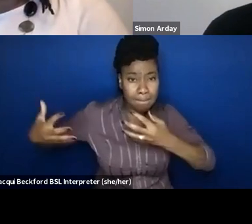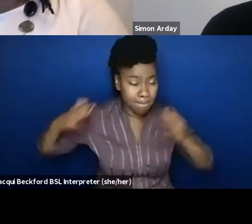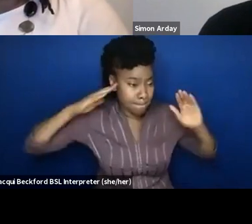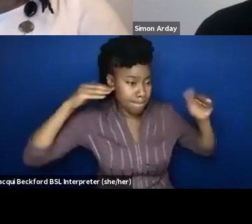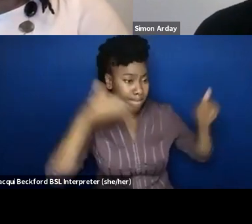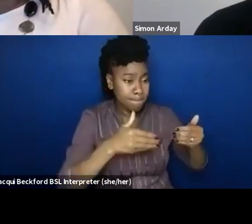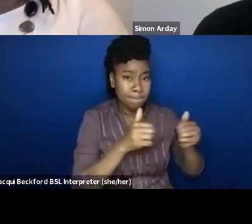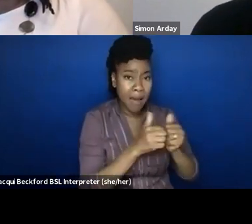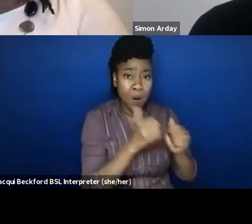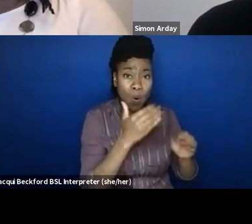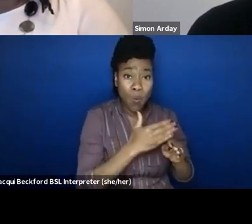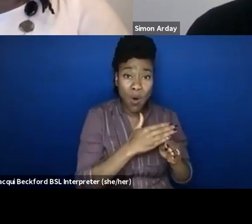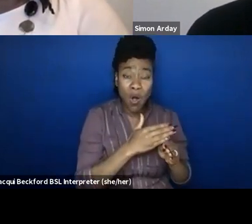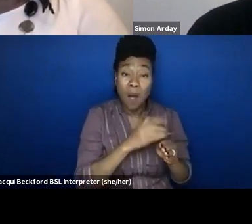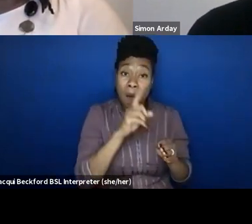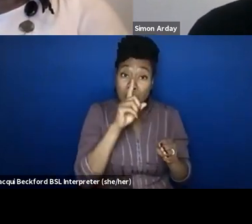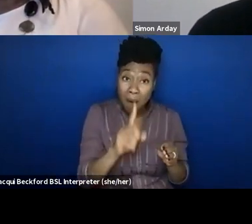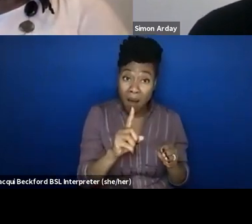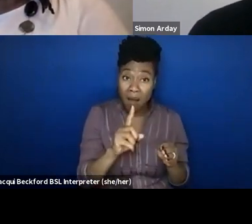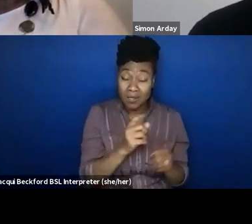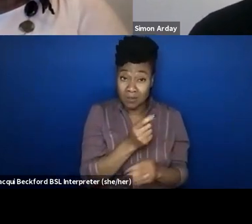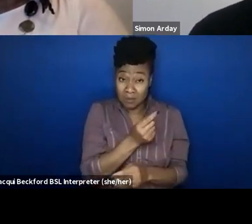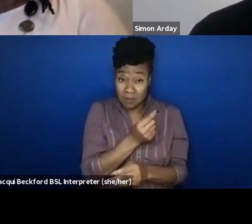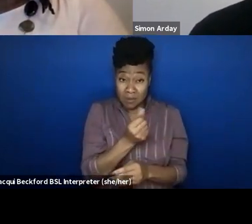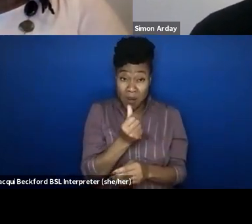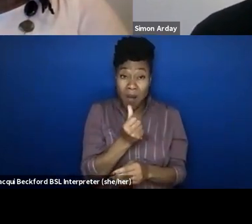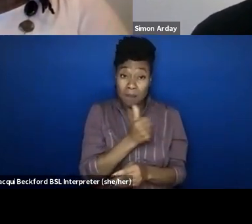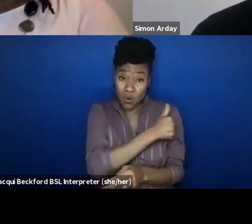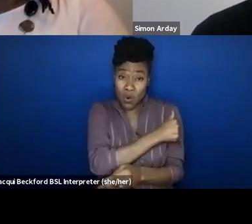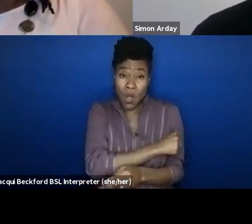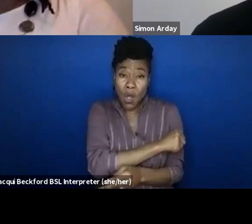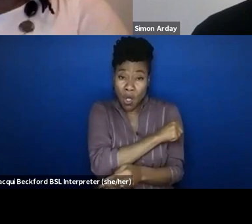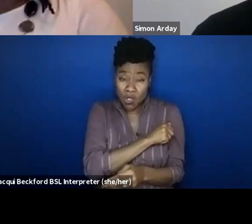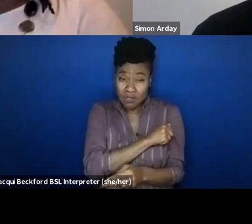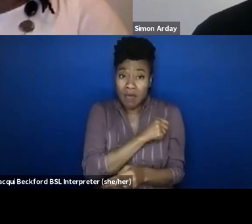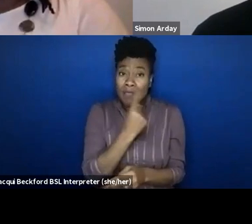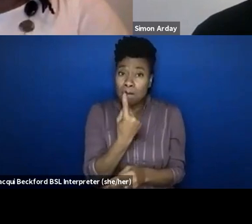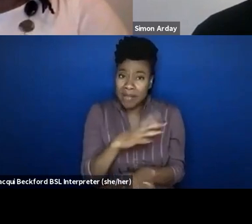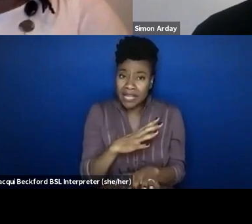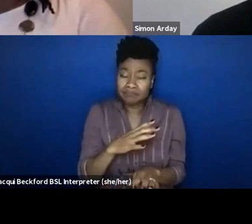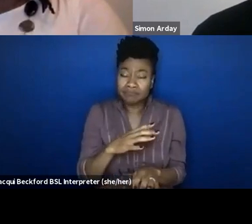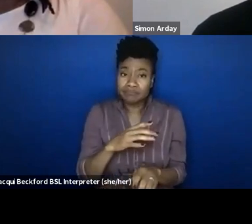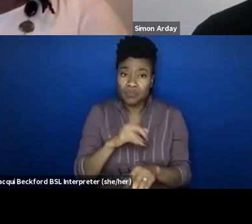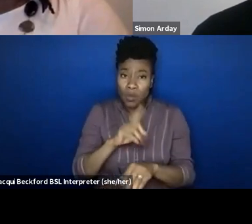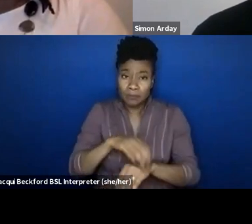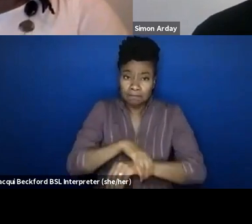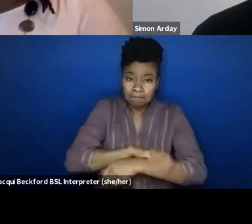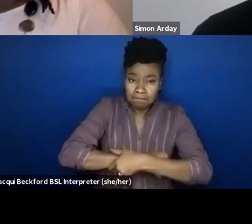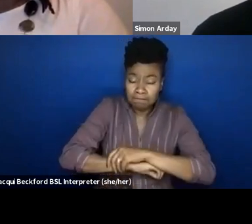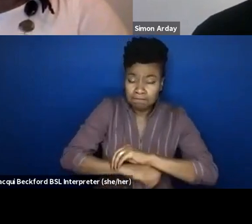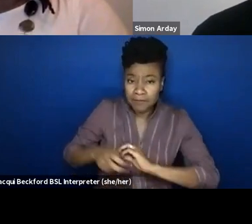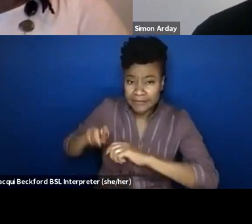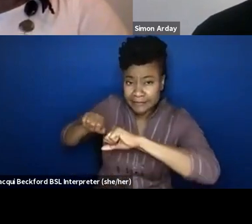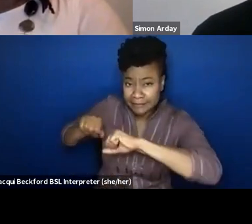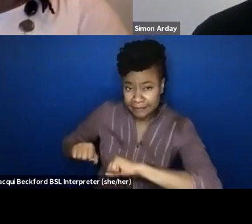But I did find some nurses really take time out to listen to my story. And that was good for me because I was able